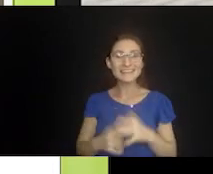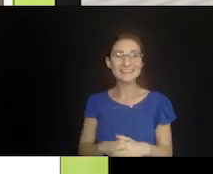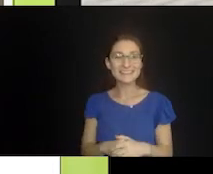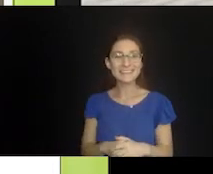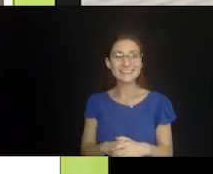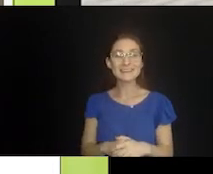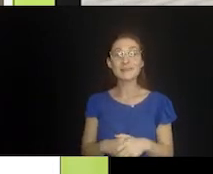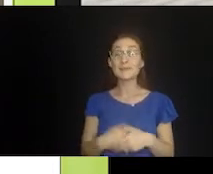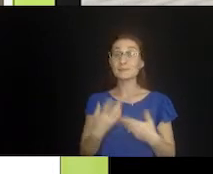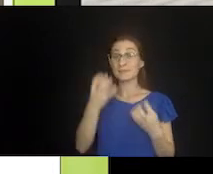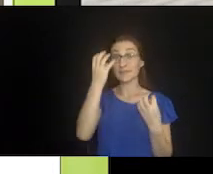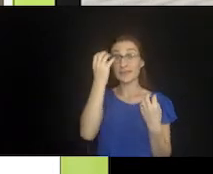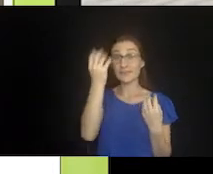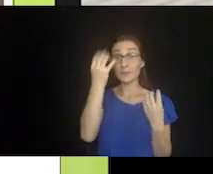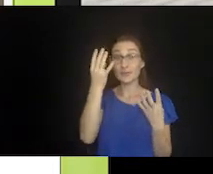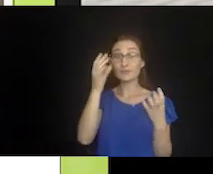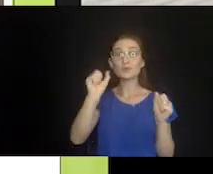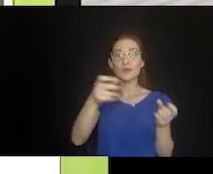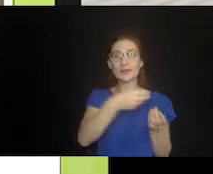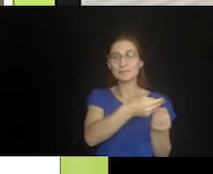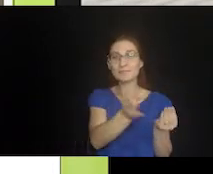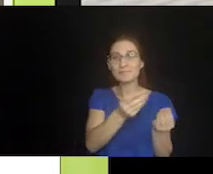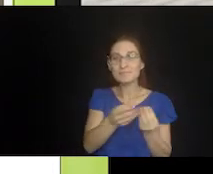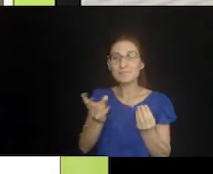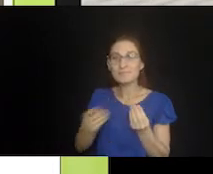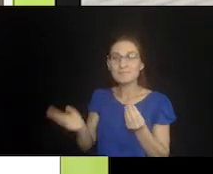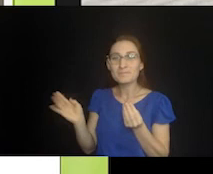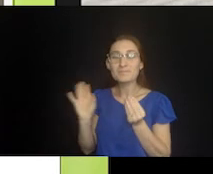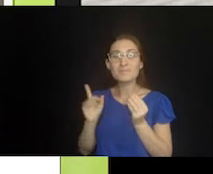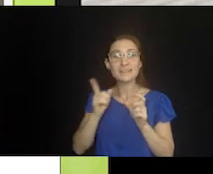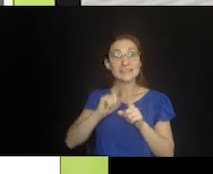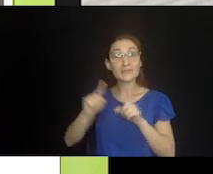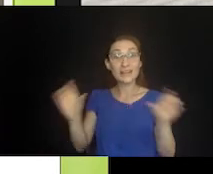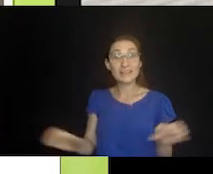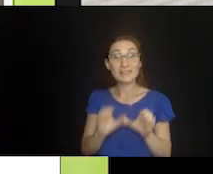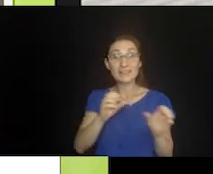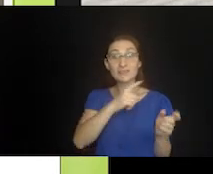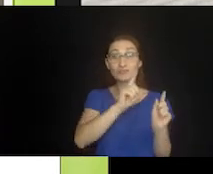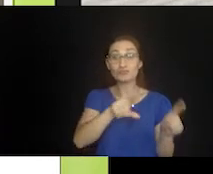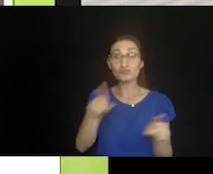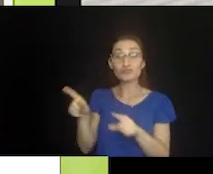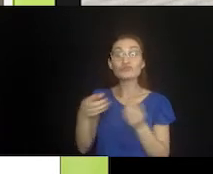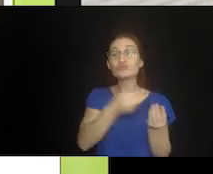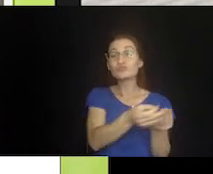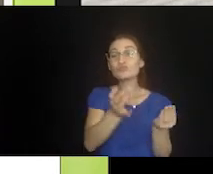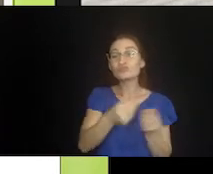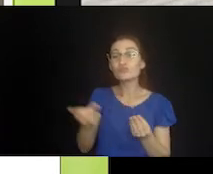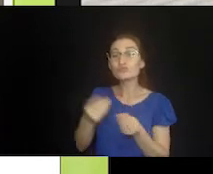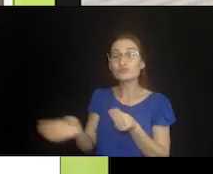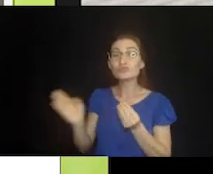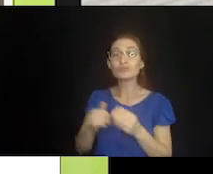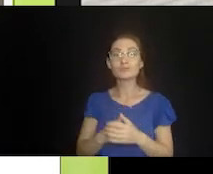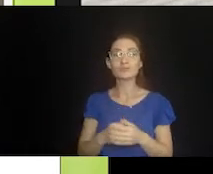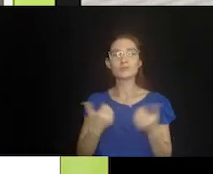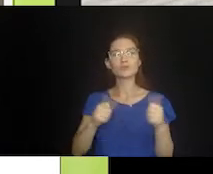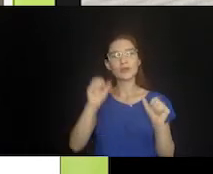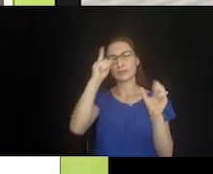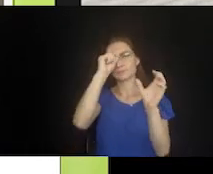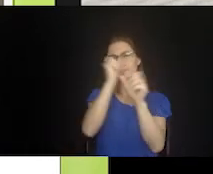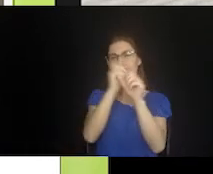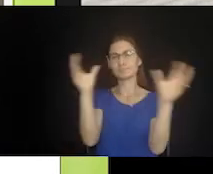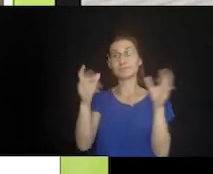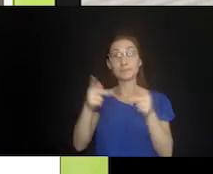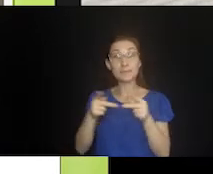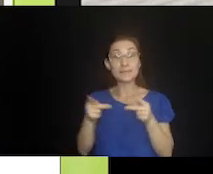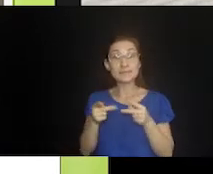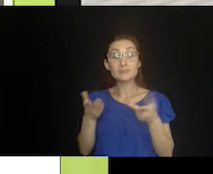them excited. Hand out information at activities you go to, and try to think